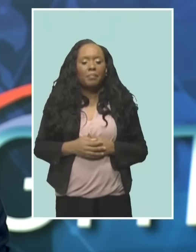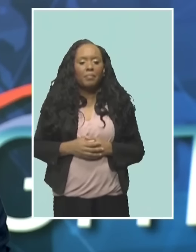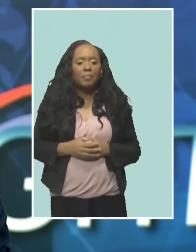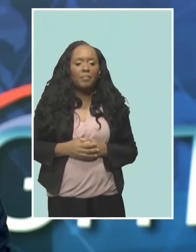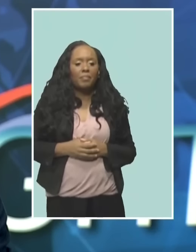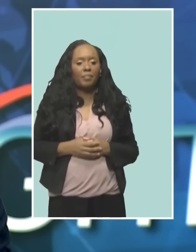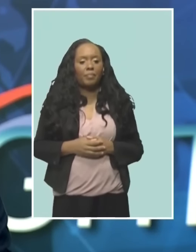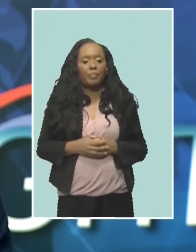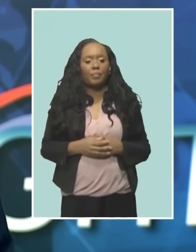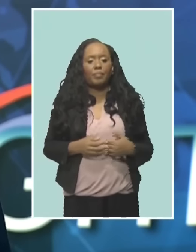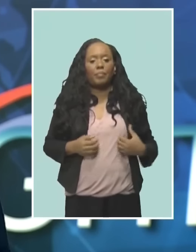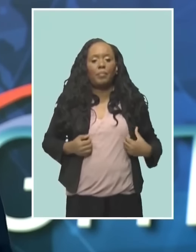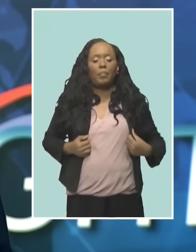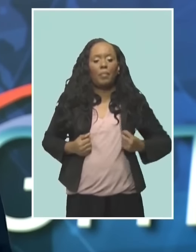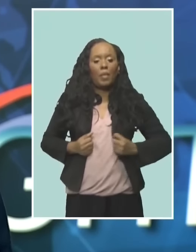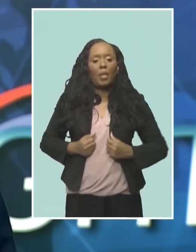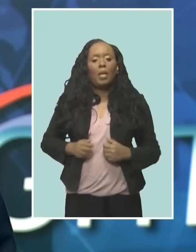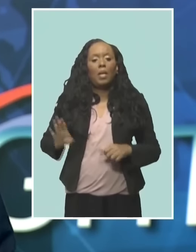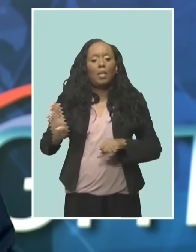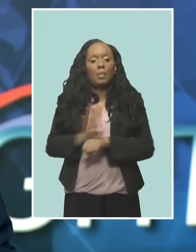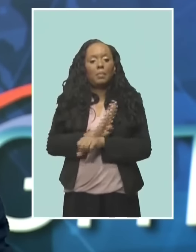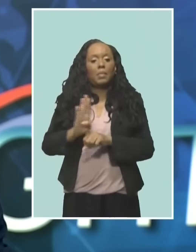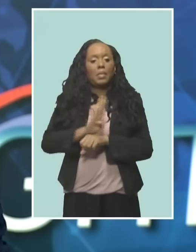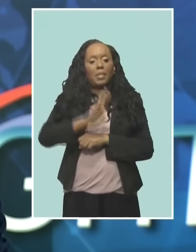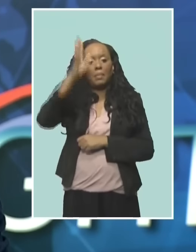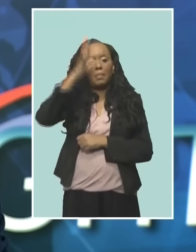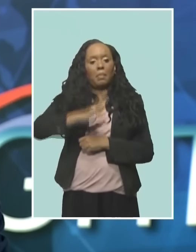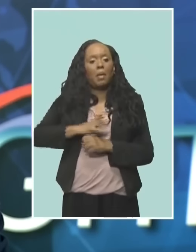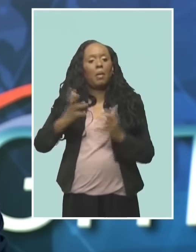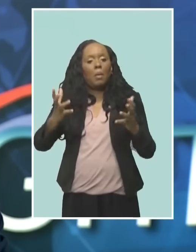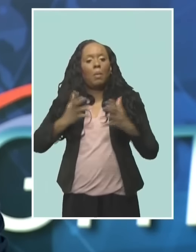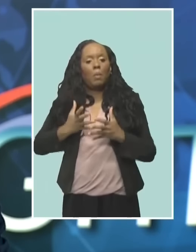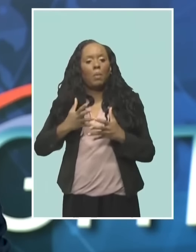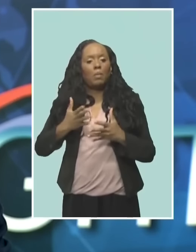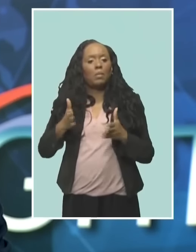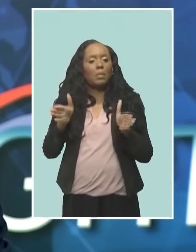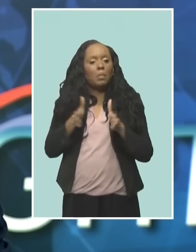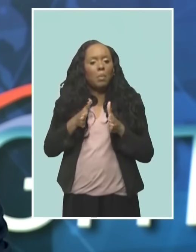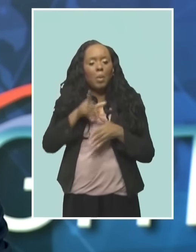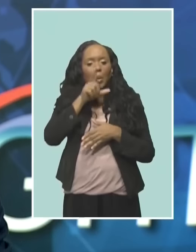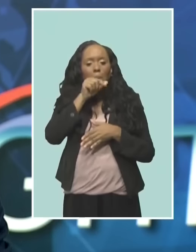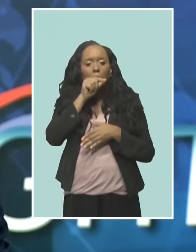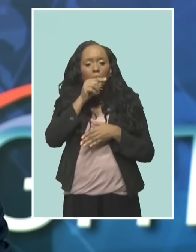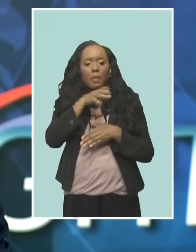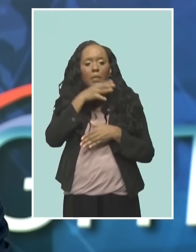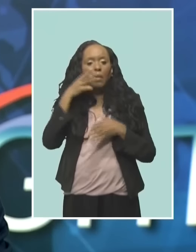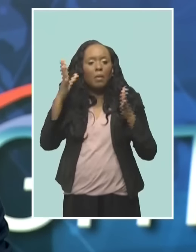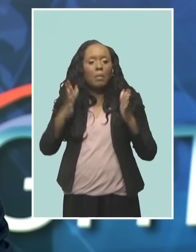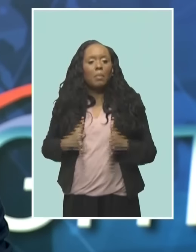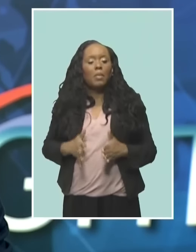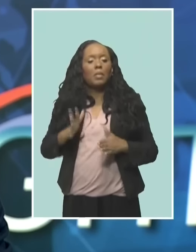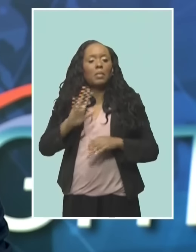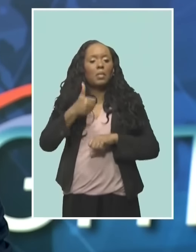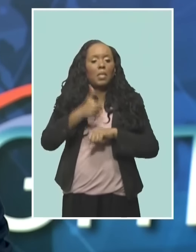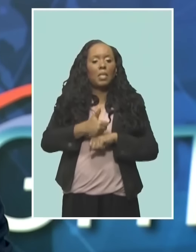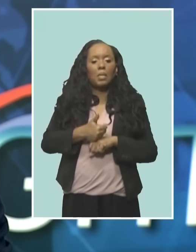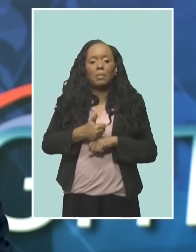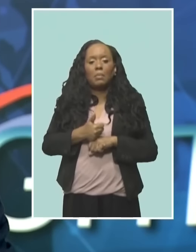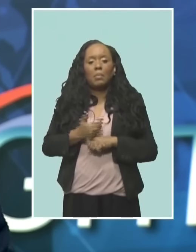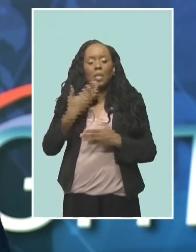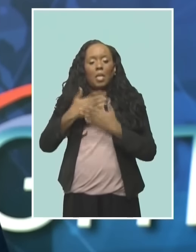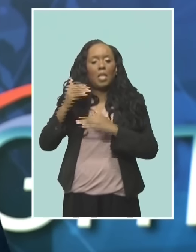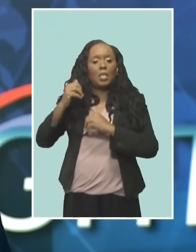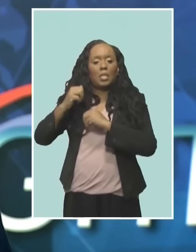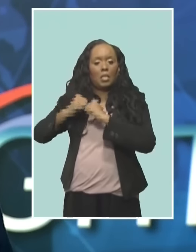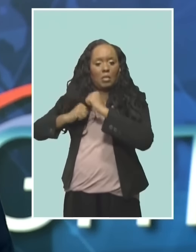matter. A local businessman is advising small chicken farmers to put relevant infrastructure in place to prevent their